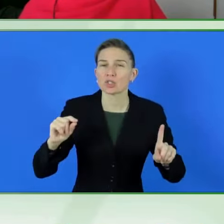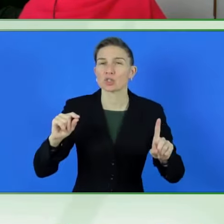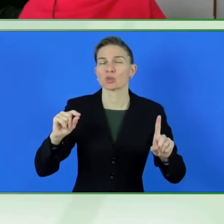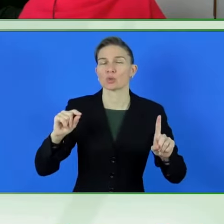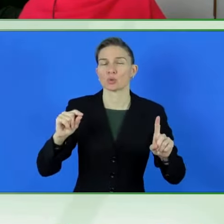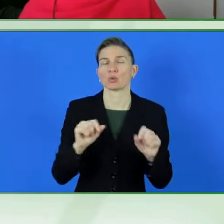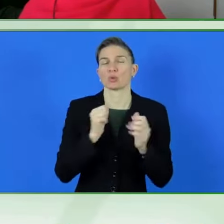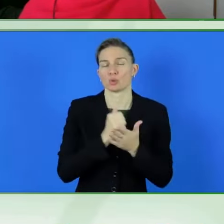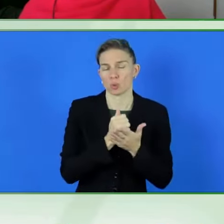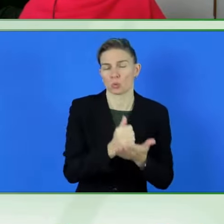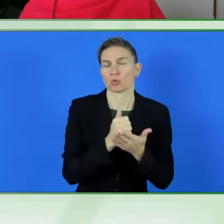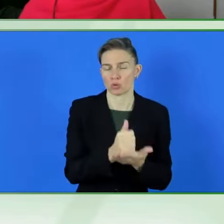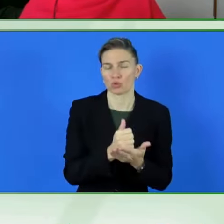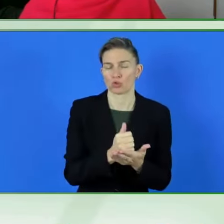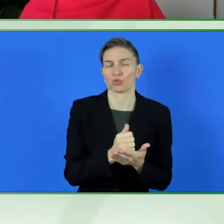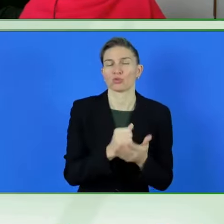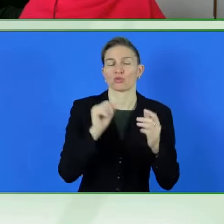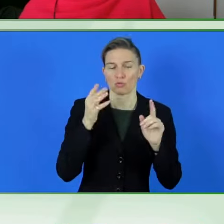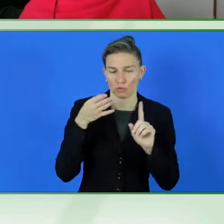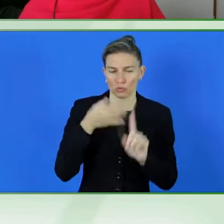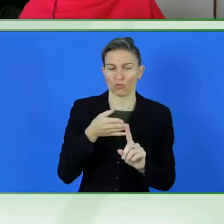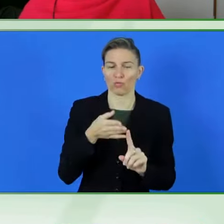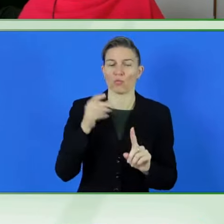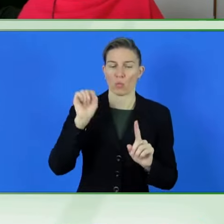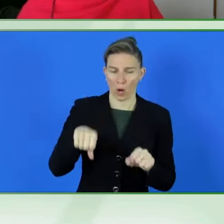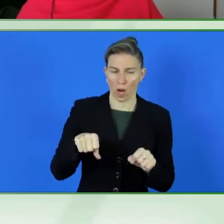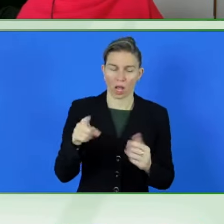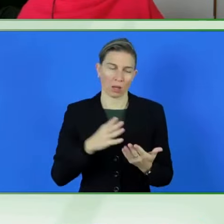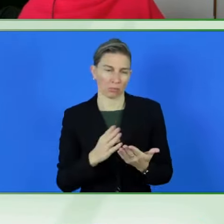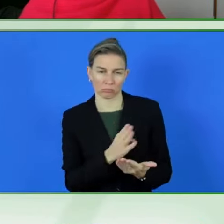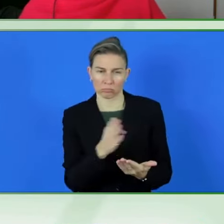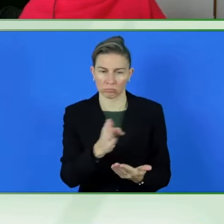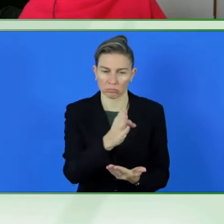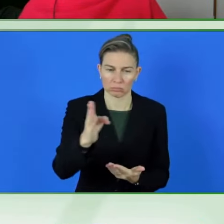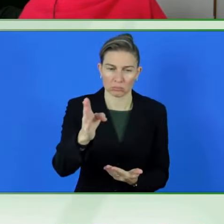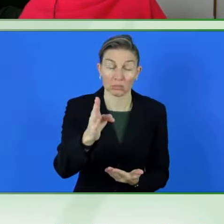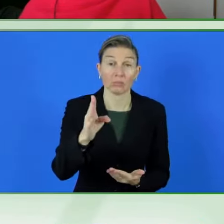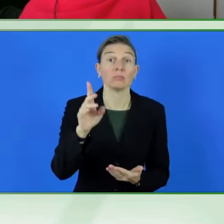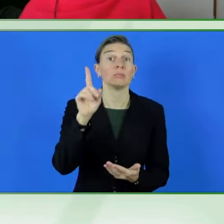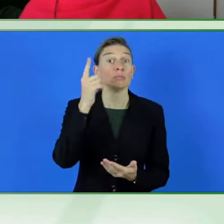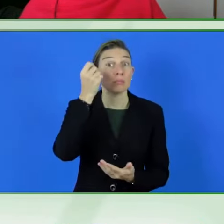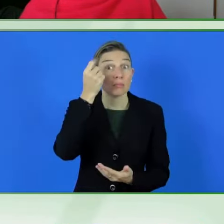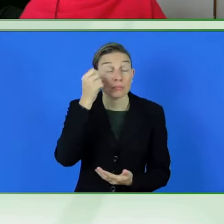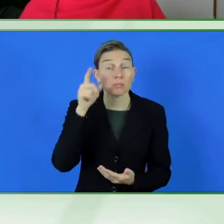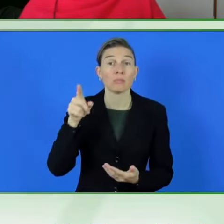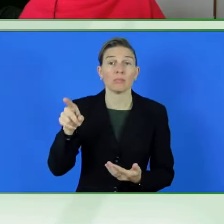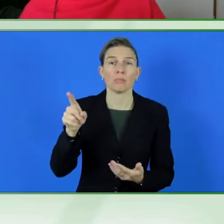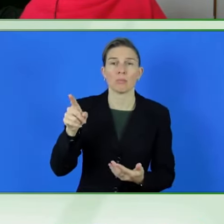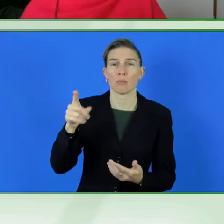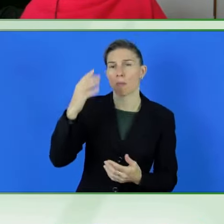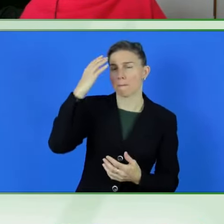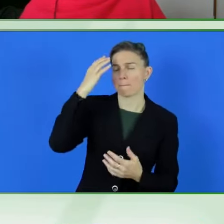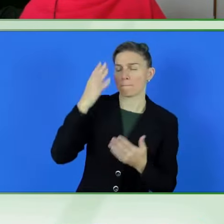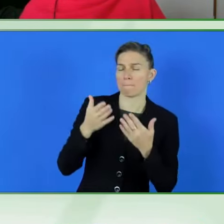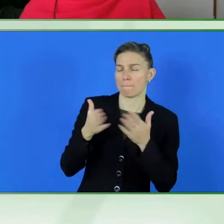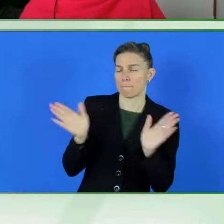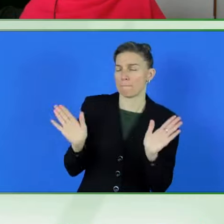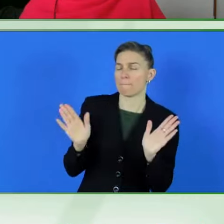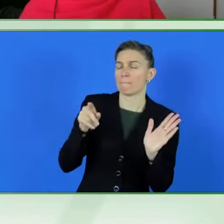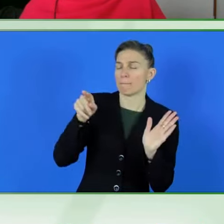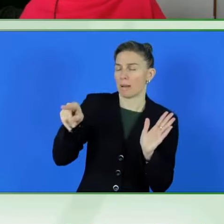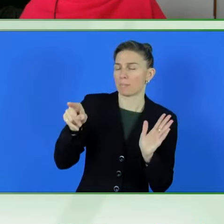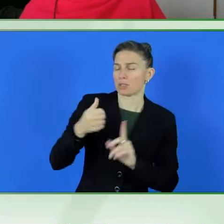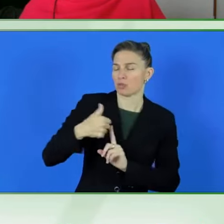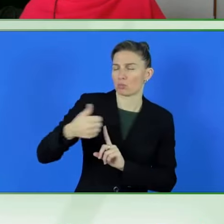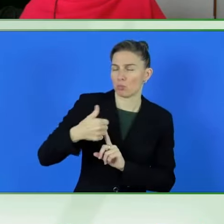this project, we are mapping accessibility of public transport. We have close coordination with our